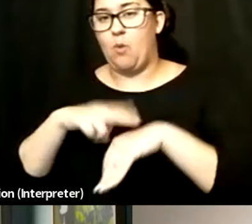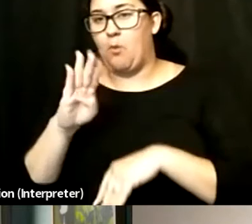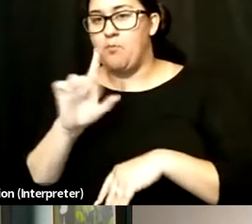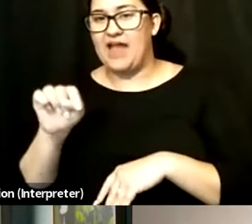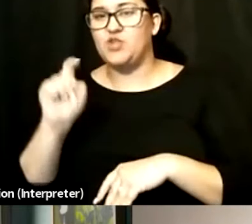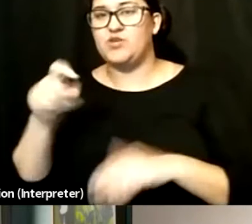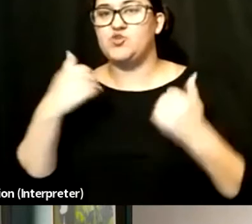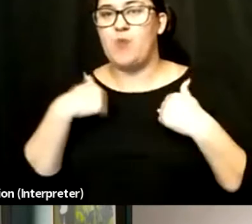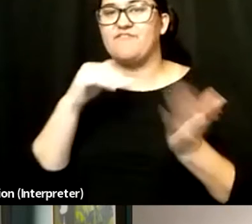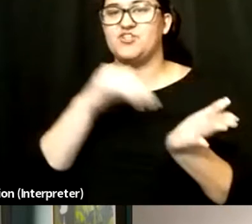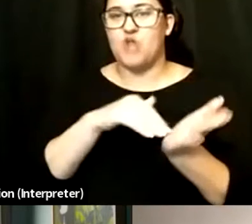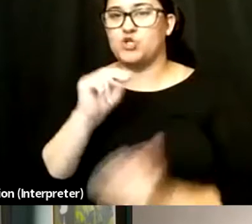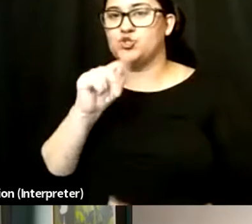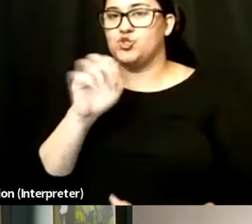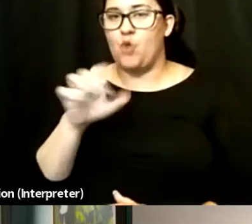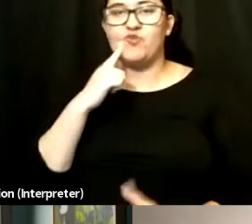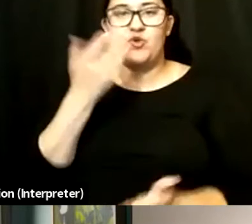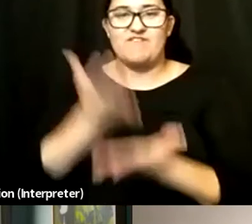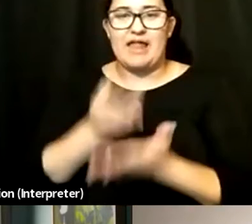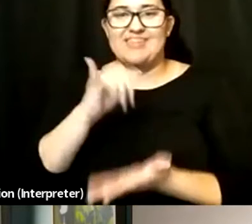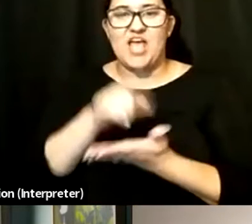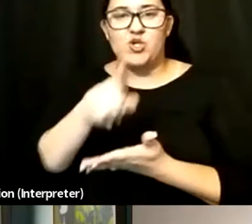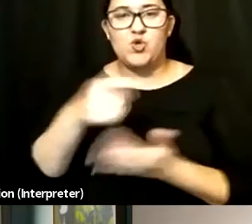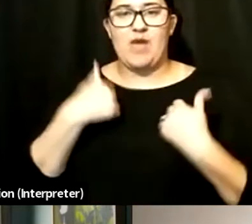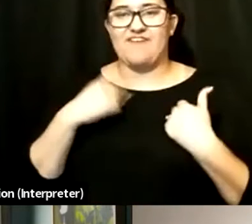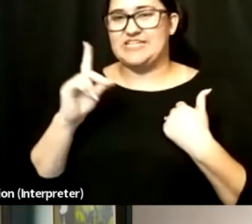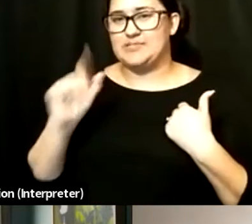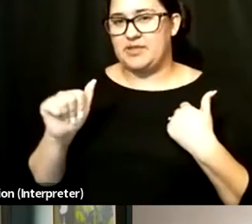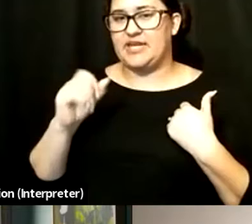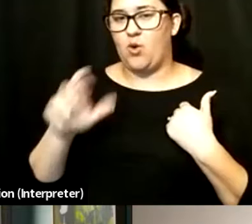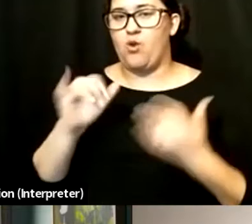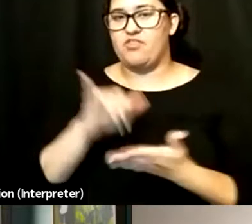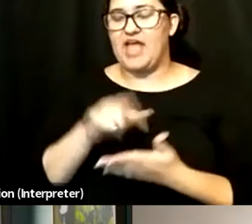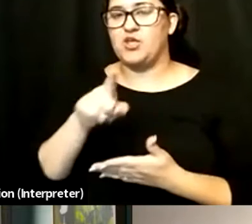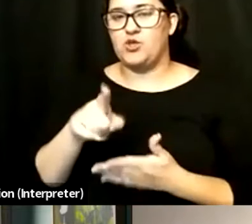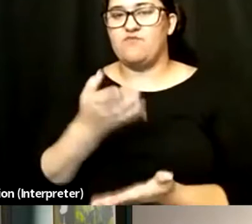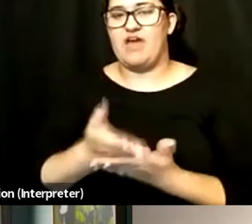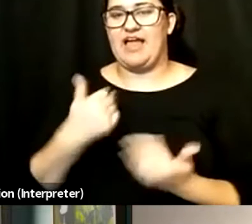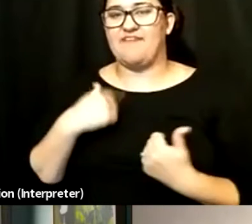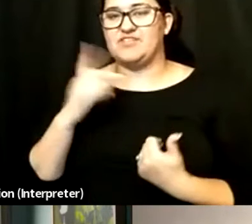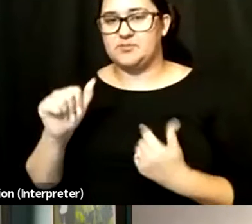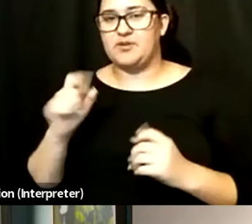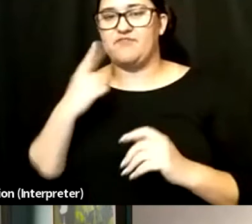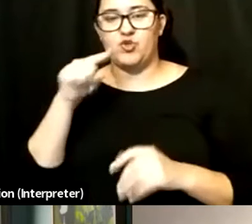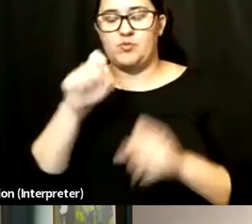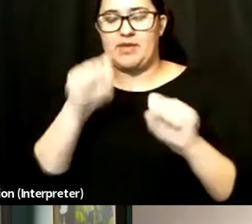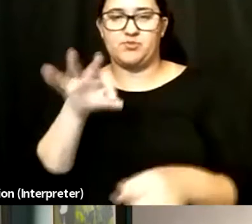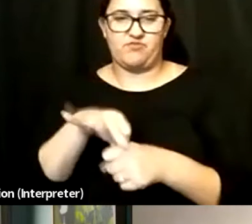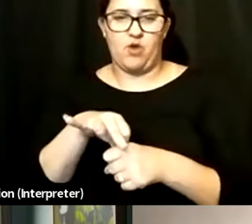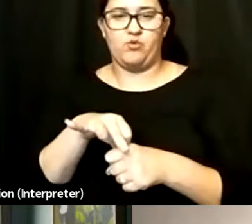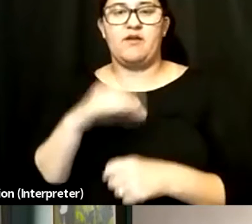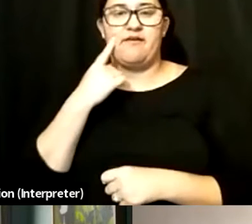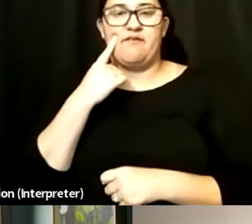to validate that you have a disability worthy of needing that absentee ballot. And some